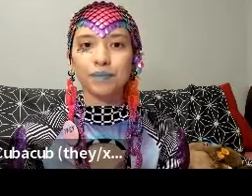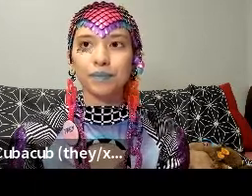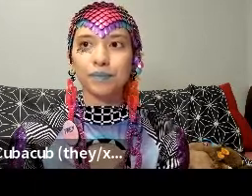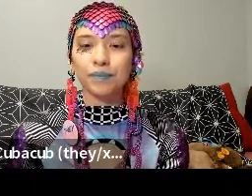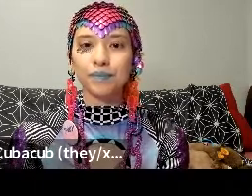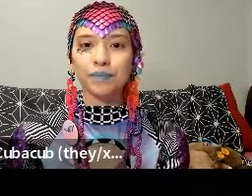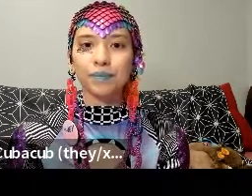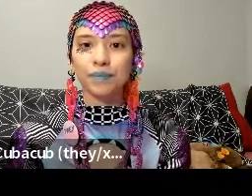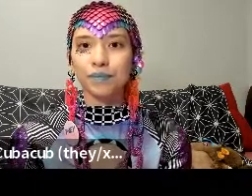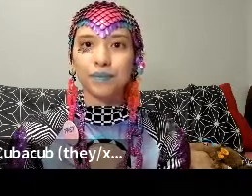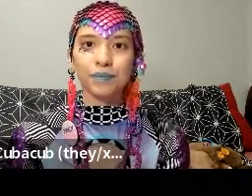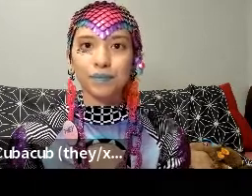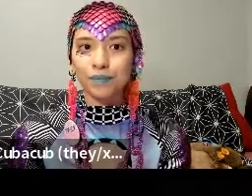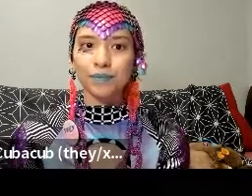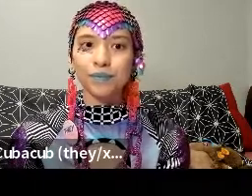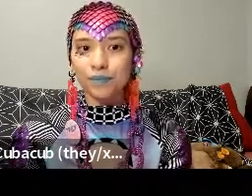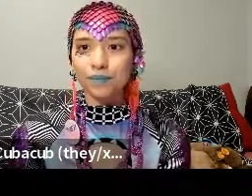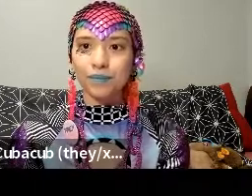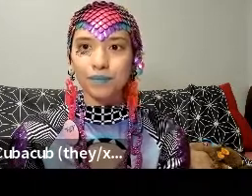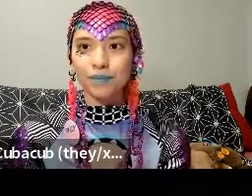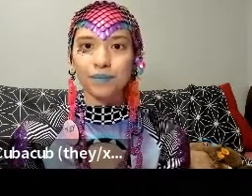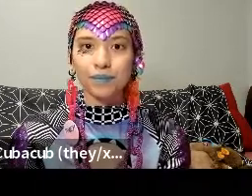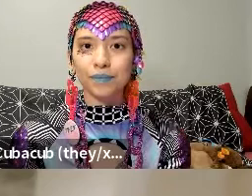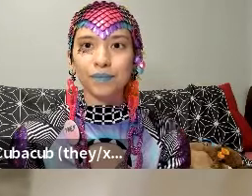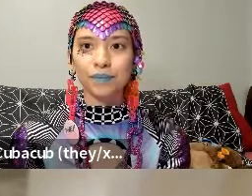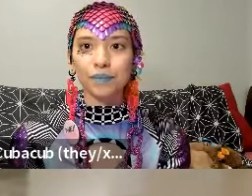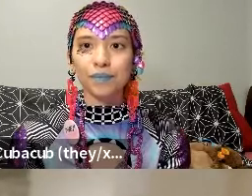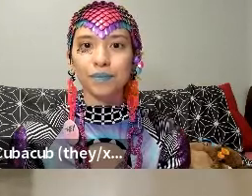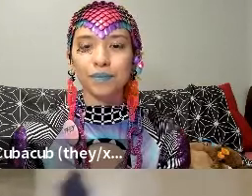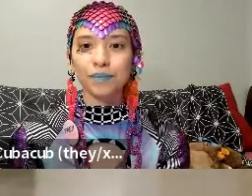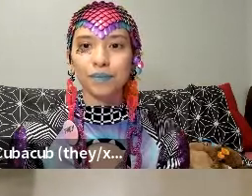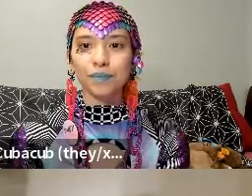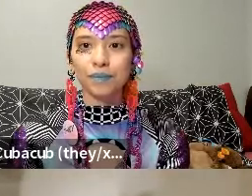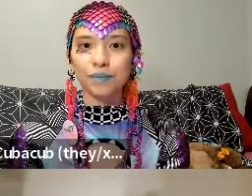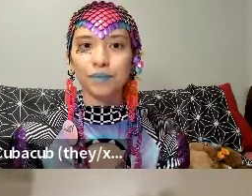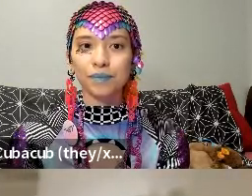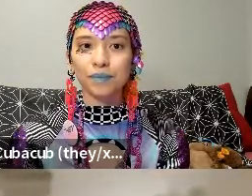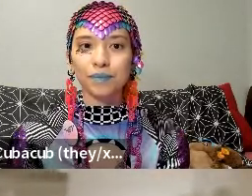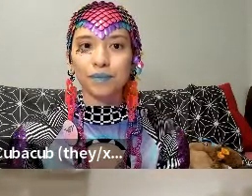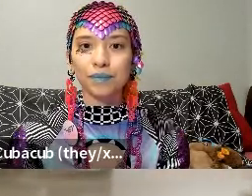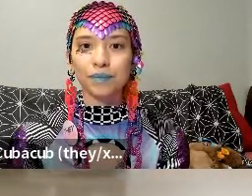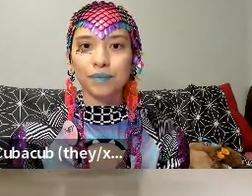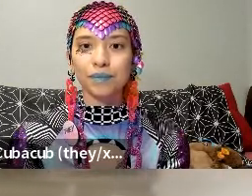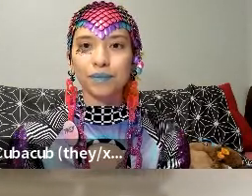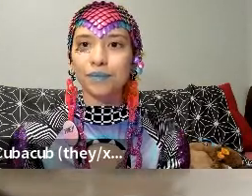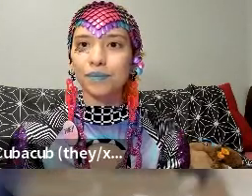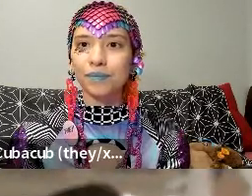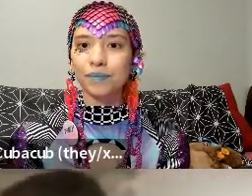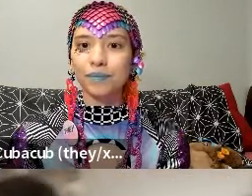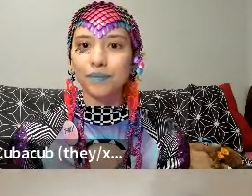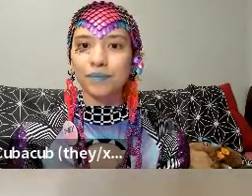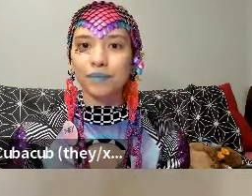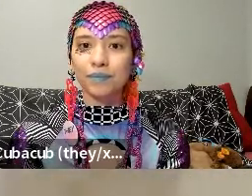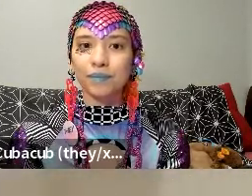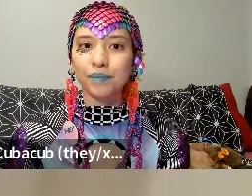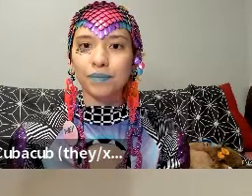accessible for the full range of gender, size, and ability. Baby blue when it's monochrome too. You a star right now when they eyes on